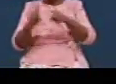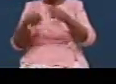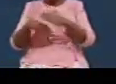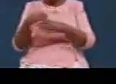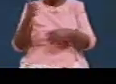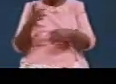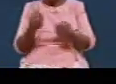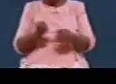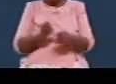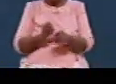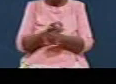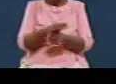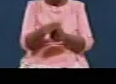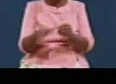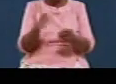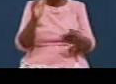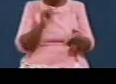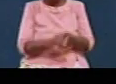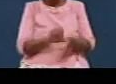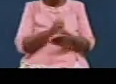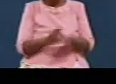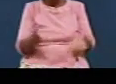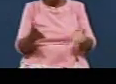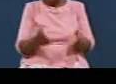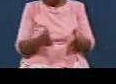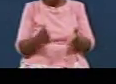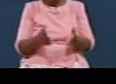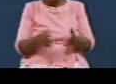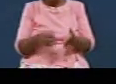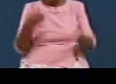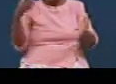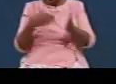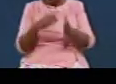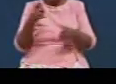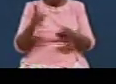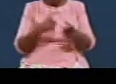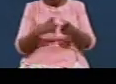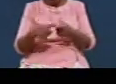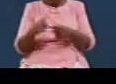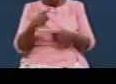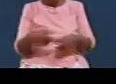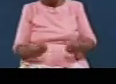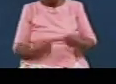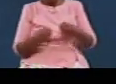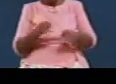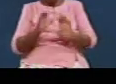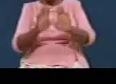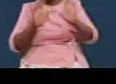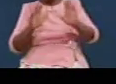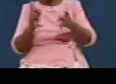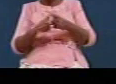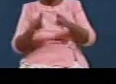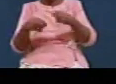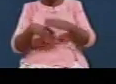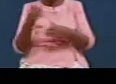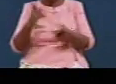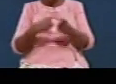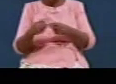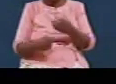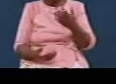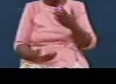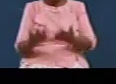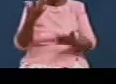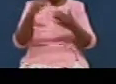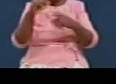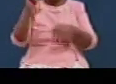is staring at you on your face, and then you are afraid to go out, and the fire is down, the